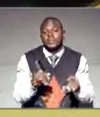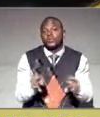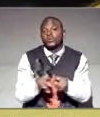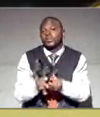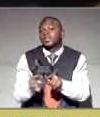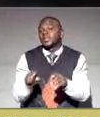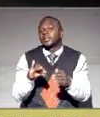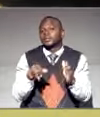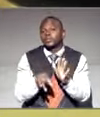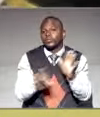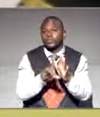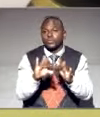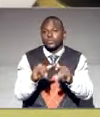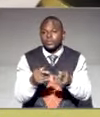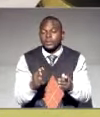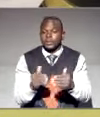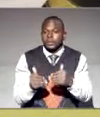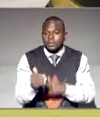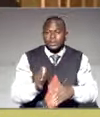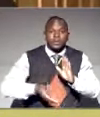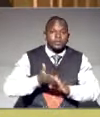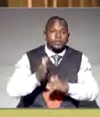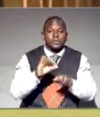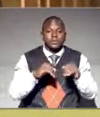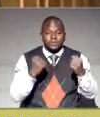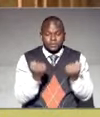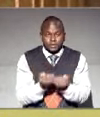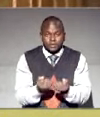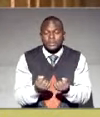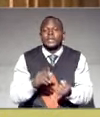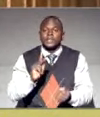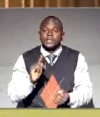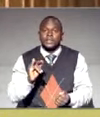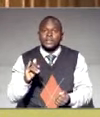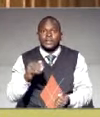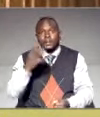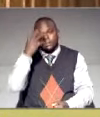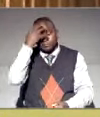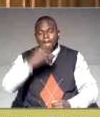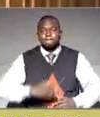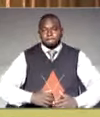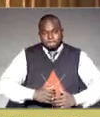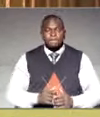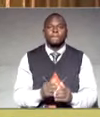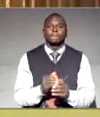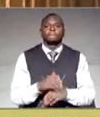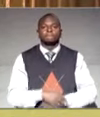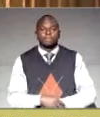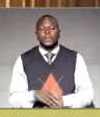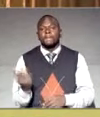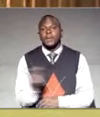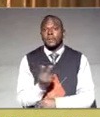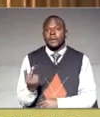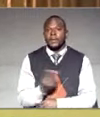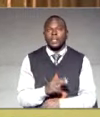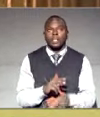crimes, which have of late become rampant in society. Chiteta, who looked composed in the dock, together with Ngobi,